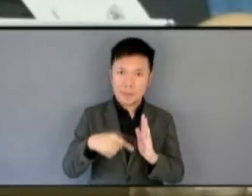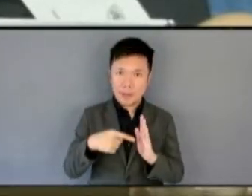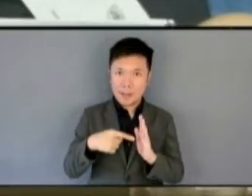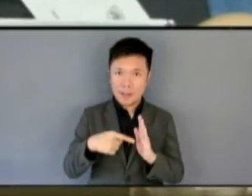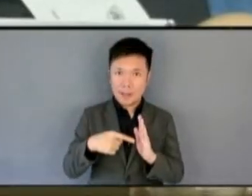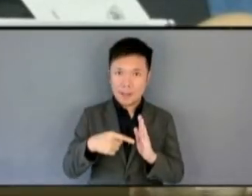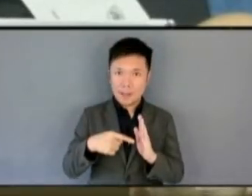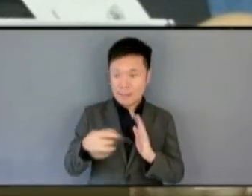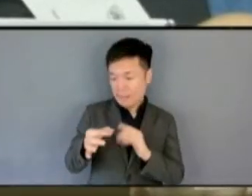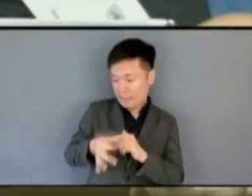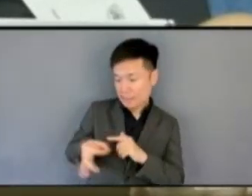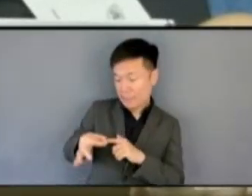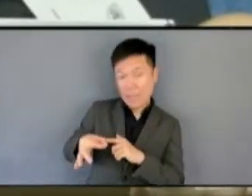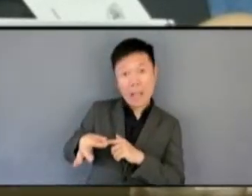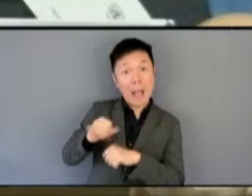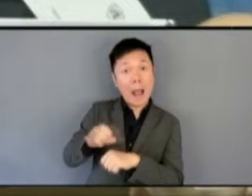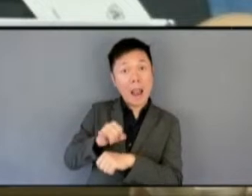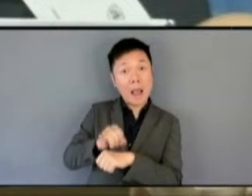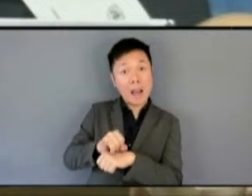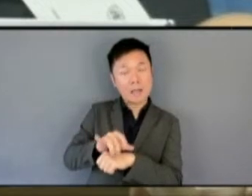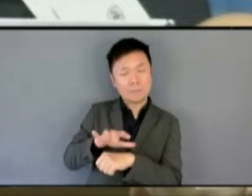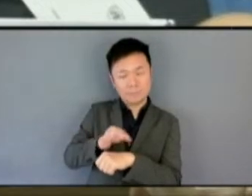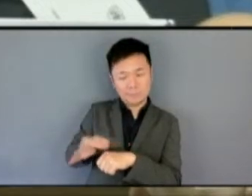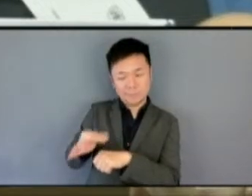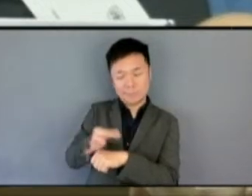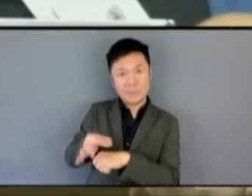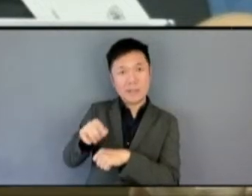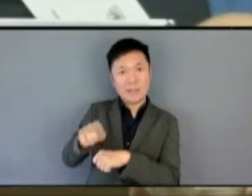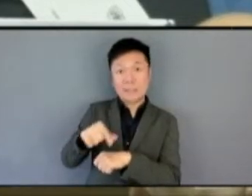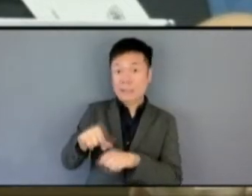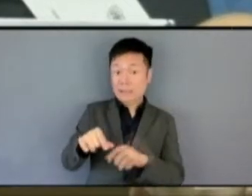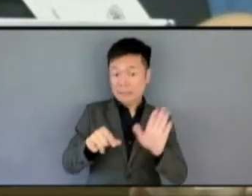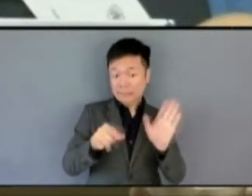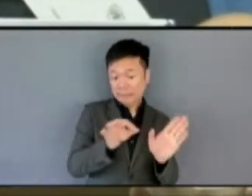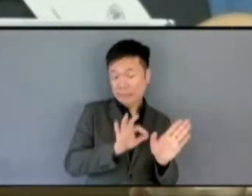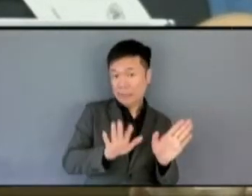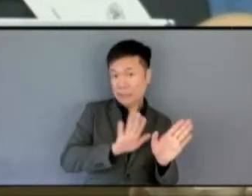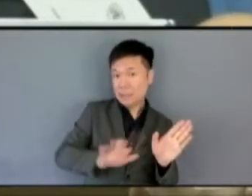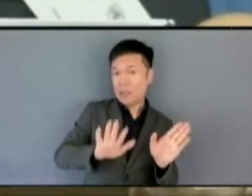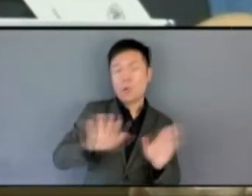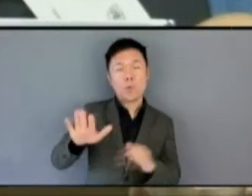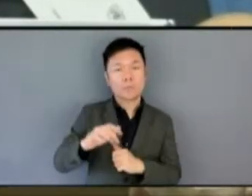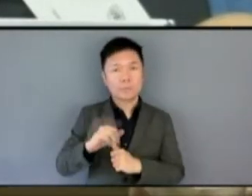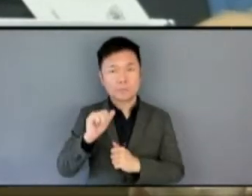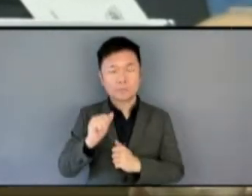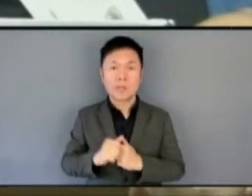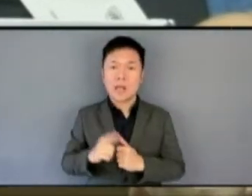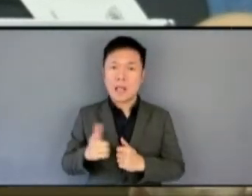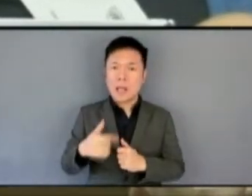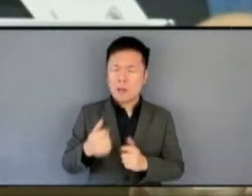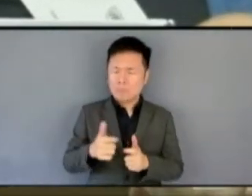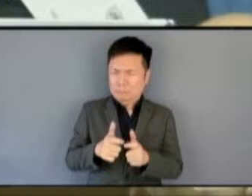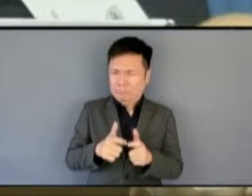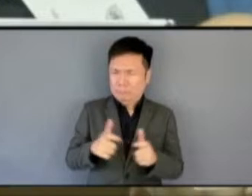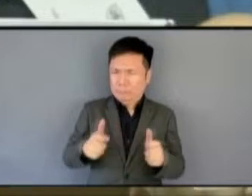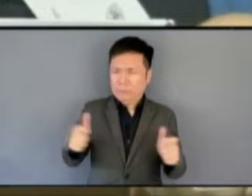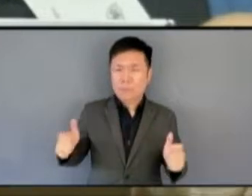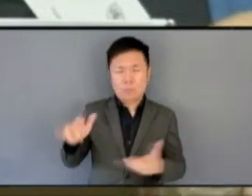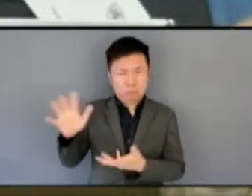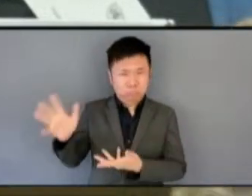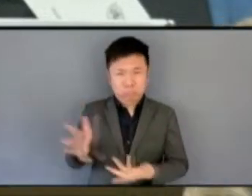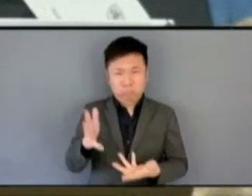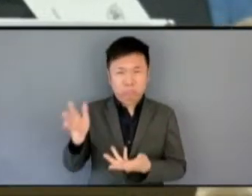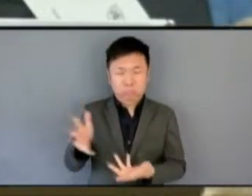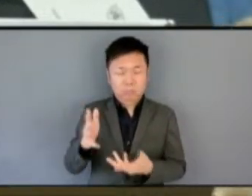in Indian Ocean which is having wholesome climate and rich biodiversity. High population lives in urban areas due